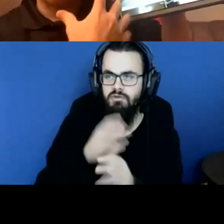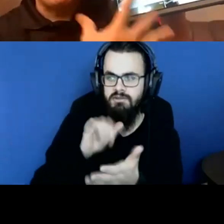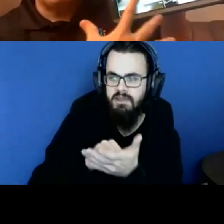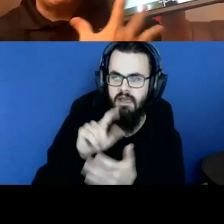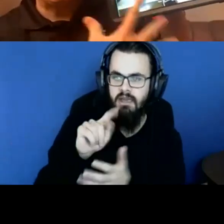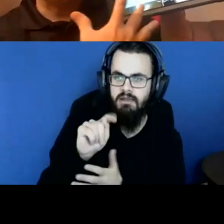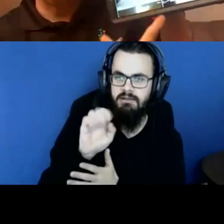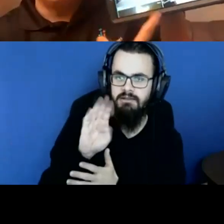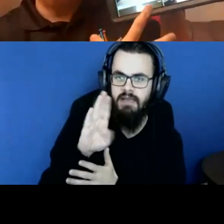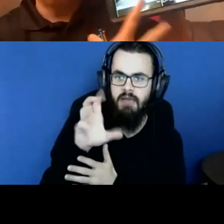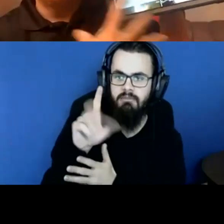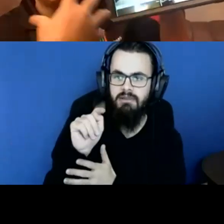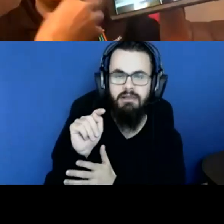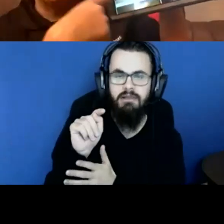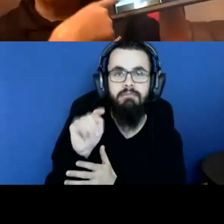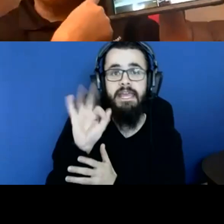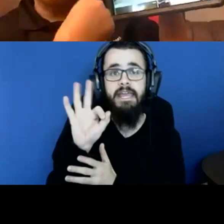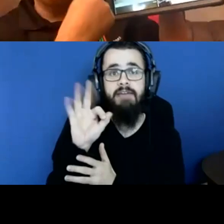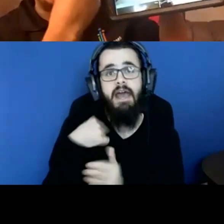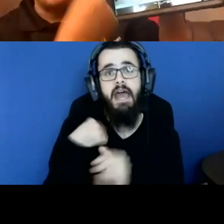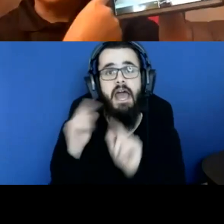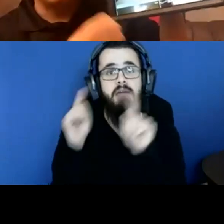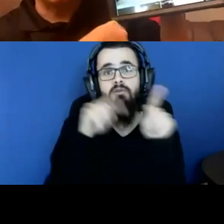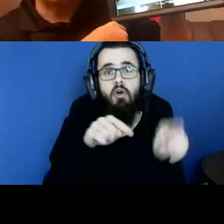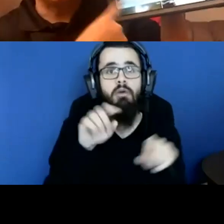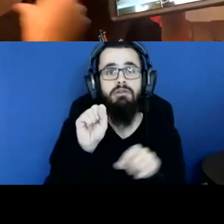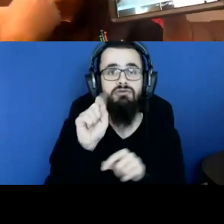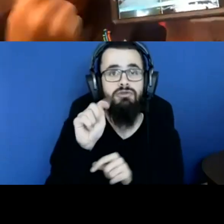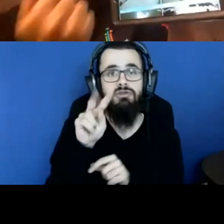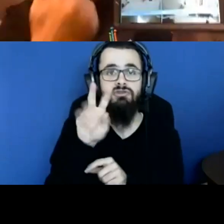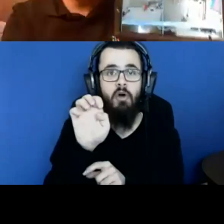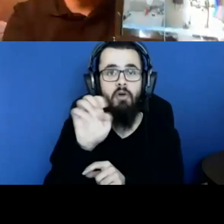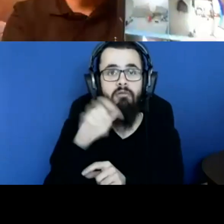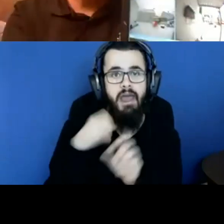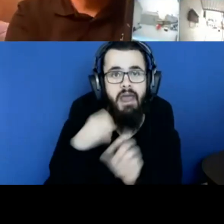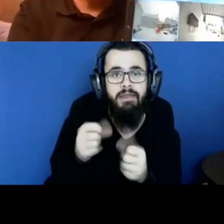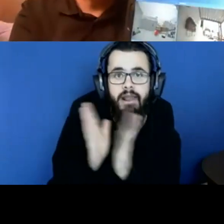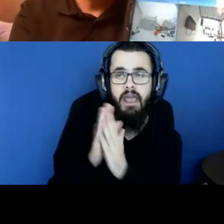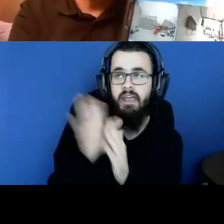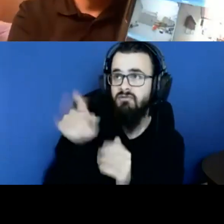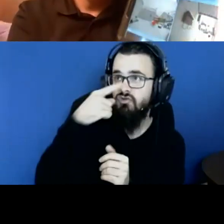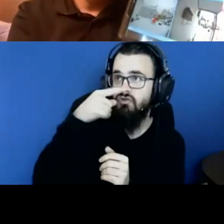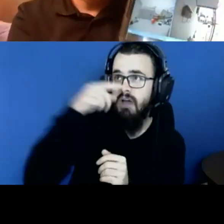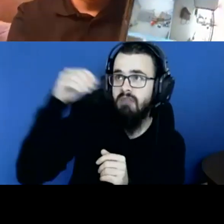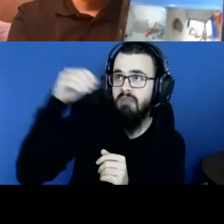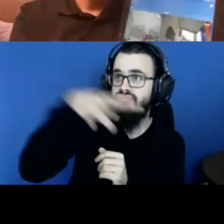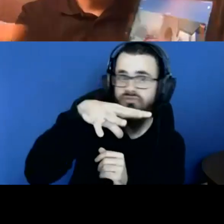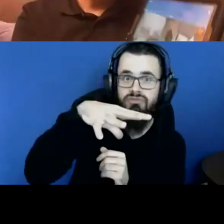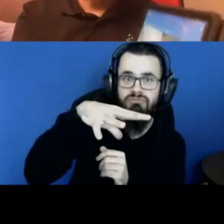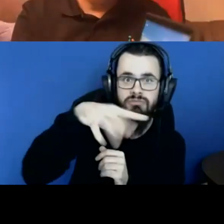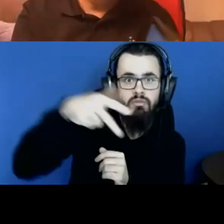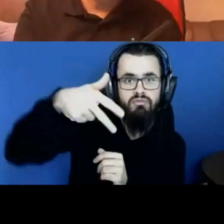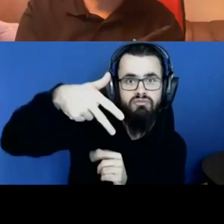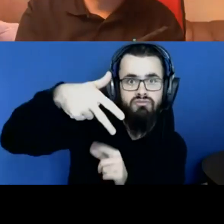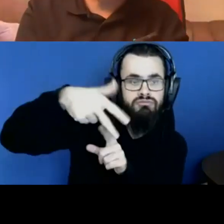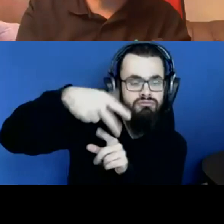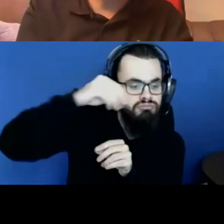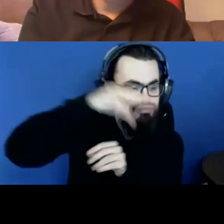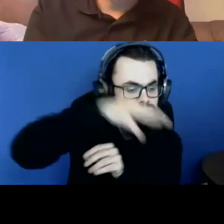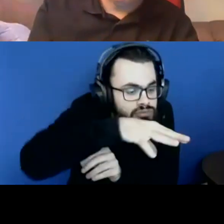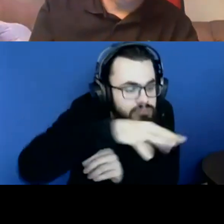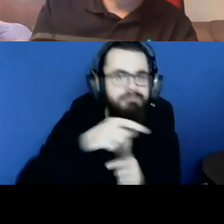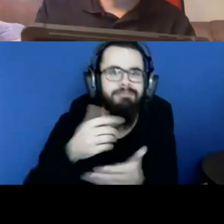at the stove, and they could turn on the camera in the kitchen and help me cook something. If I don't